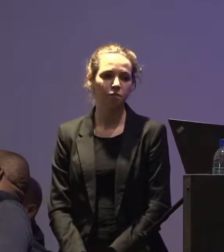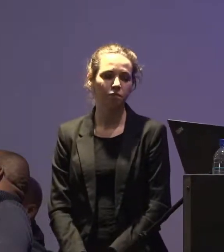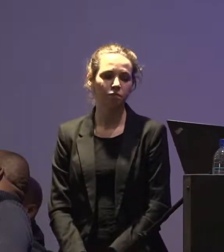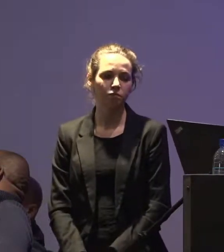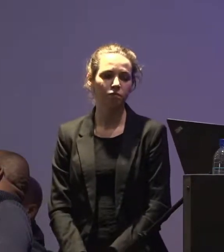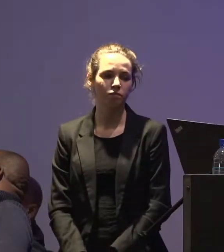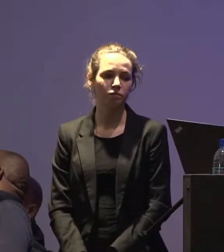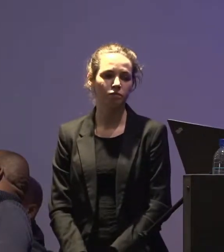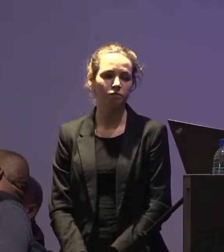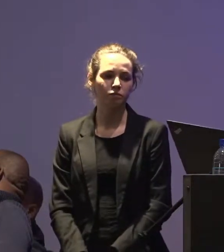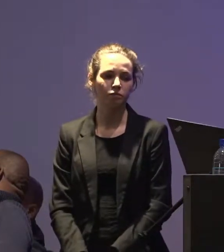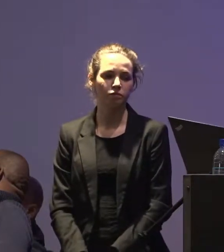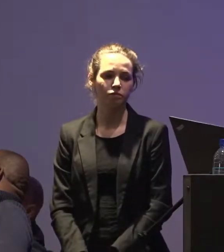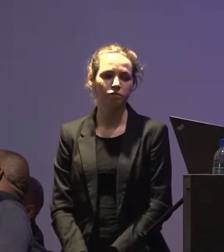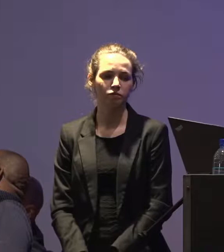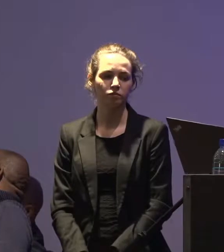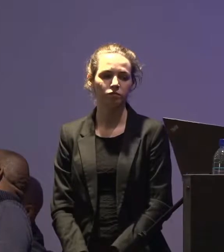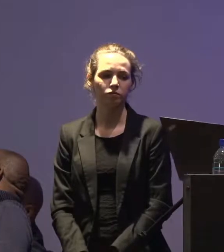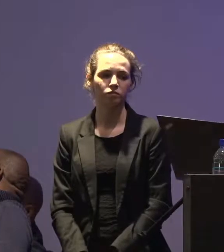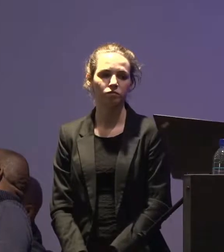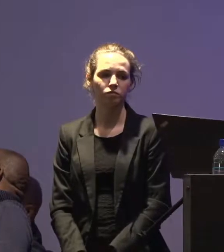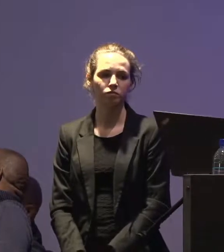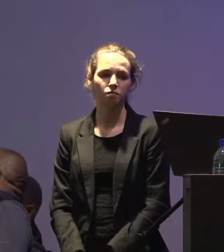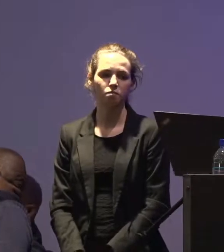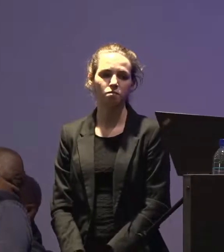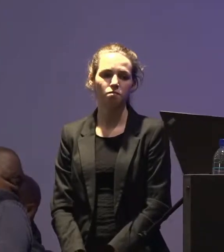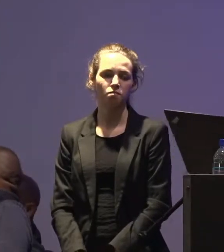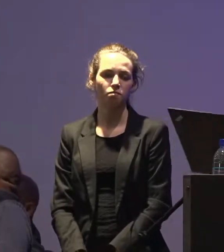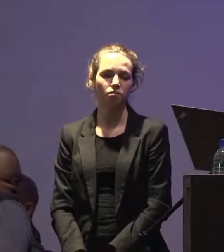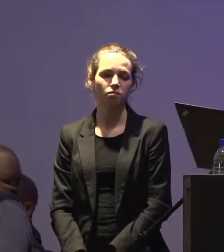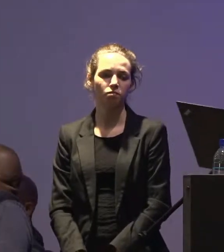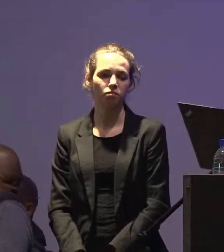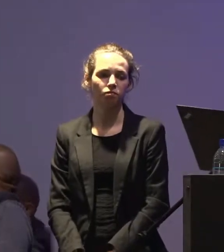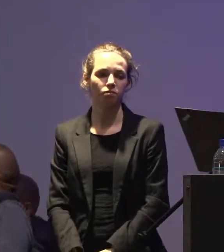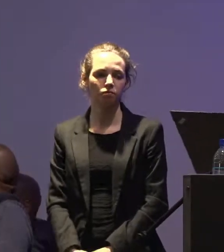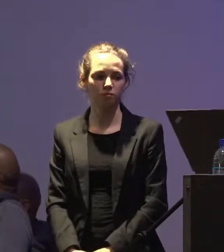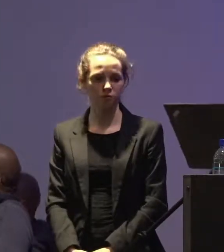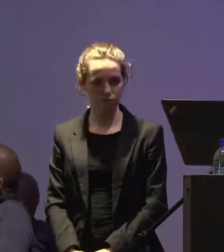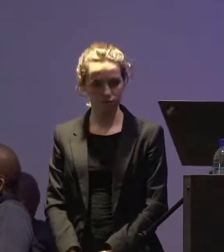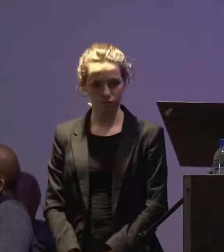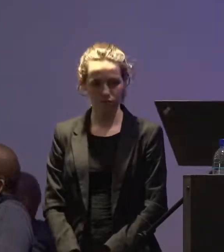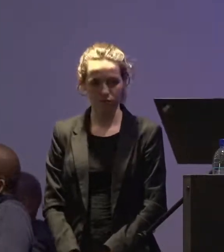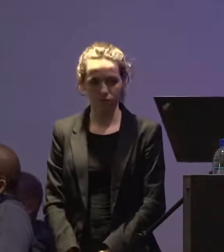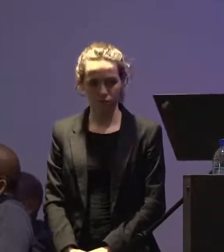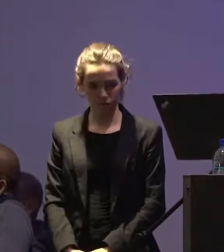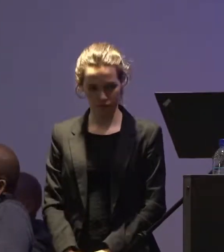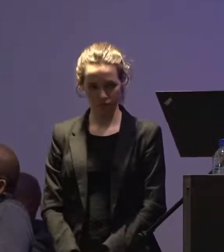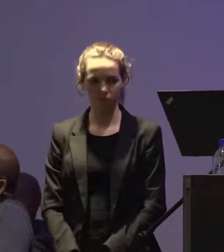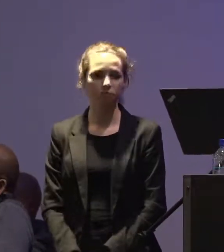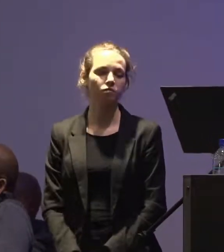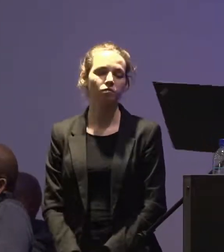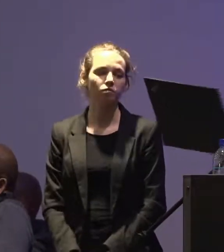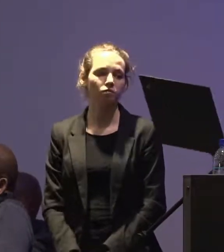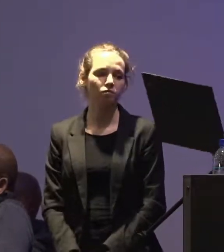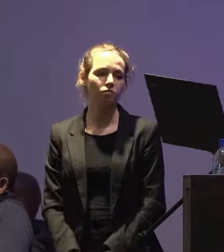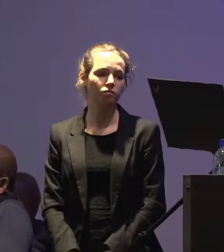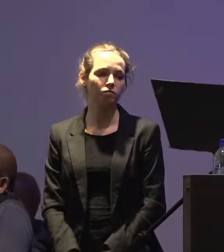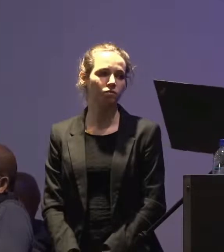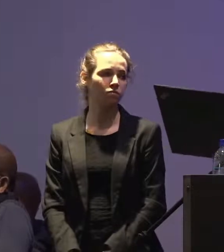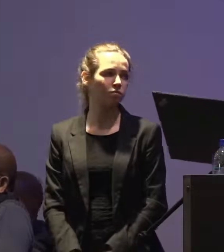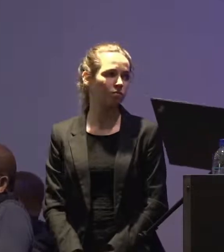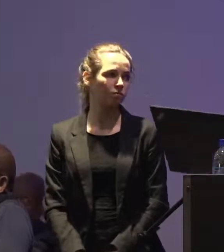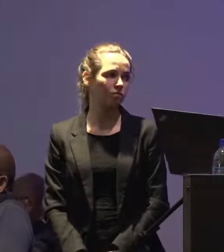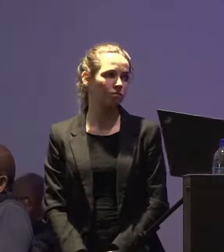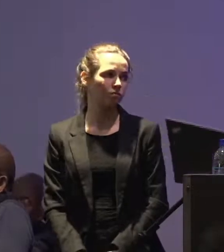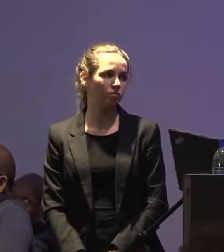Okay. So coming up. It's fine. Let's use it. Let's use this. It's fine. I'll be patient.